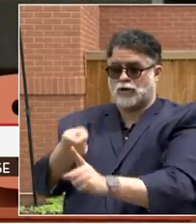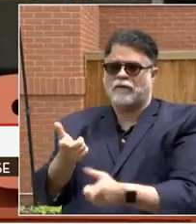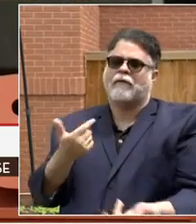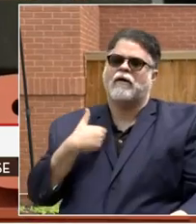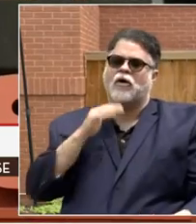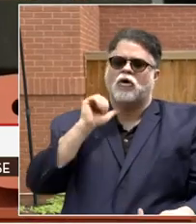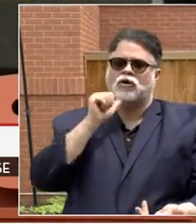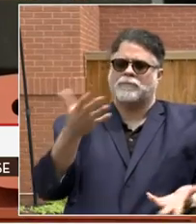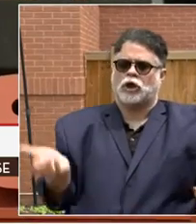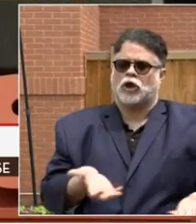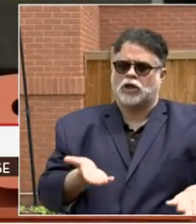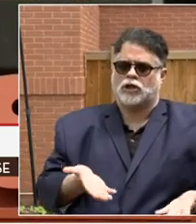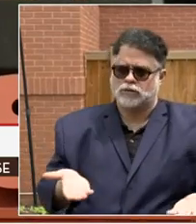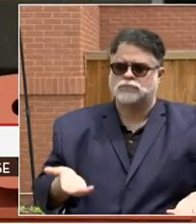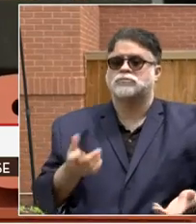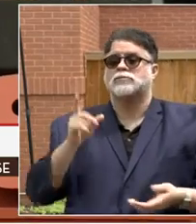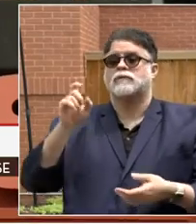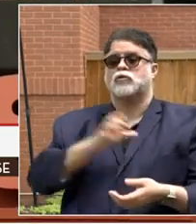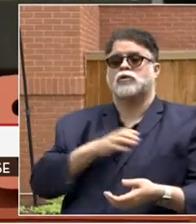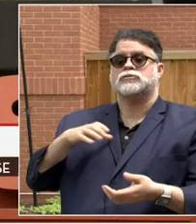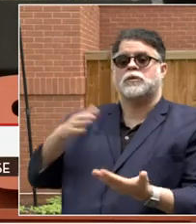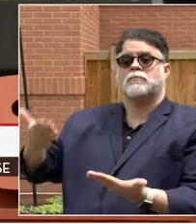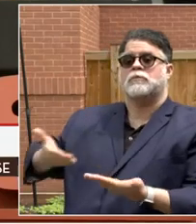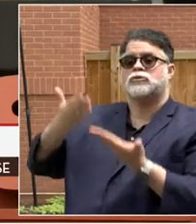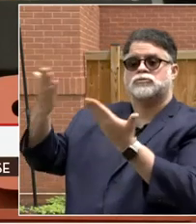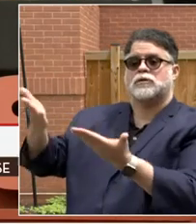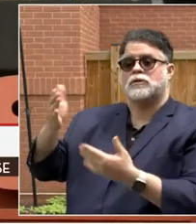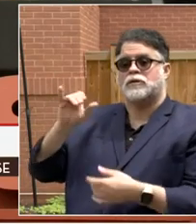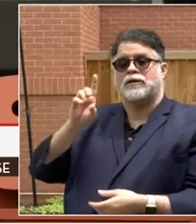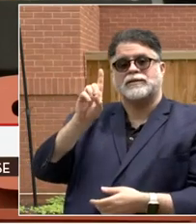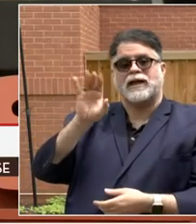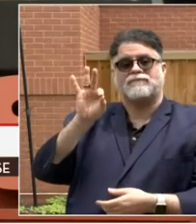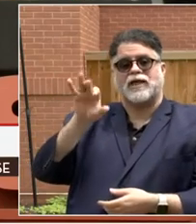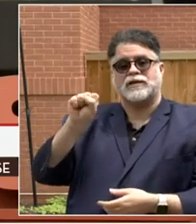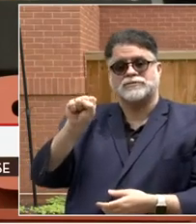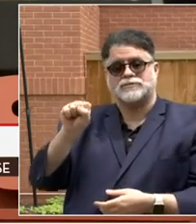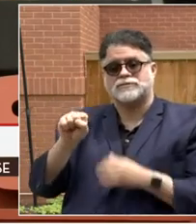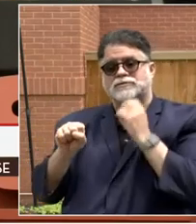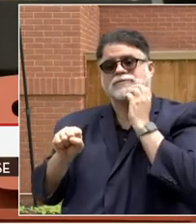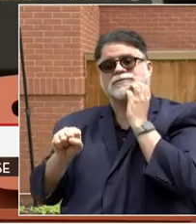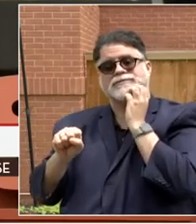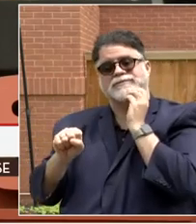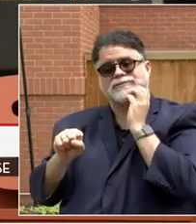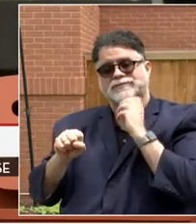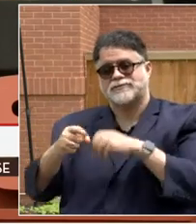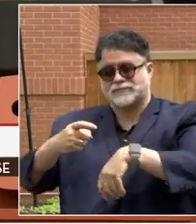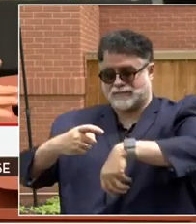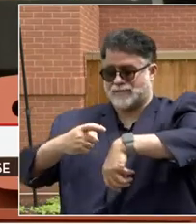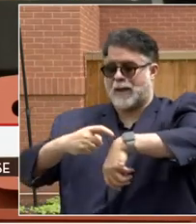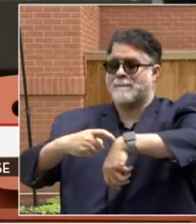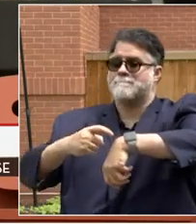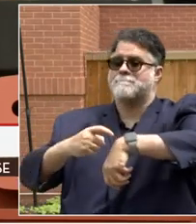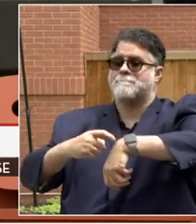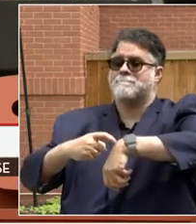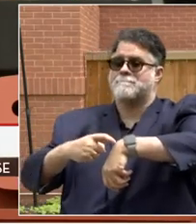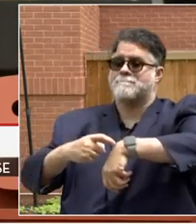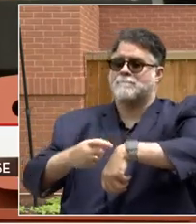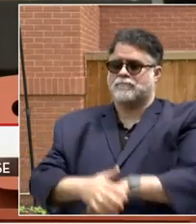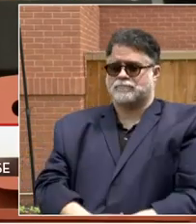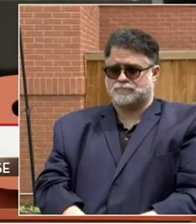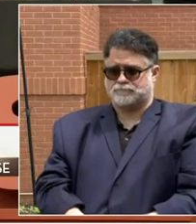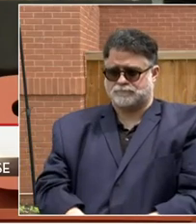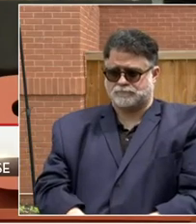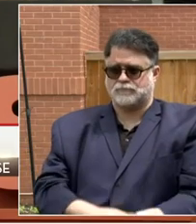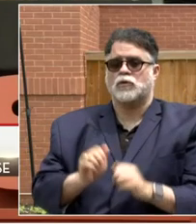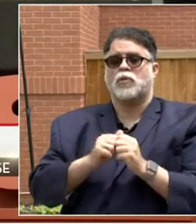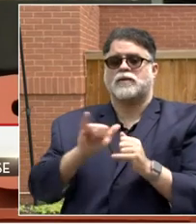is proposing having the DFS director have a term. We don't have a problem with that. In fact, the DFS director